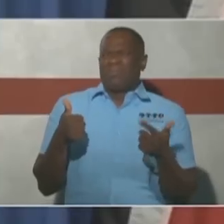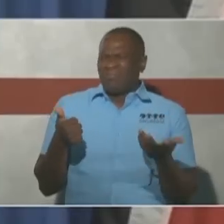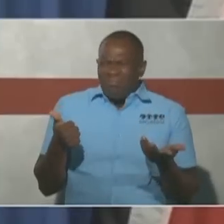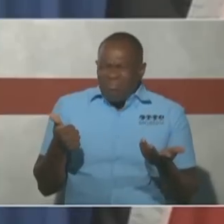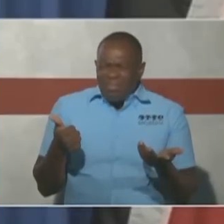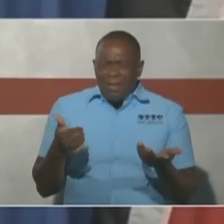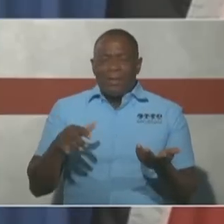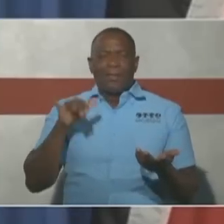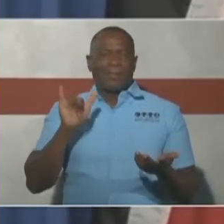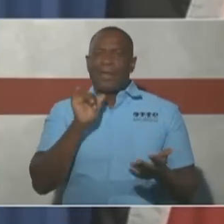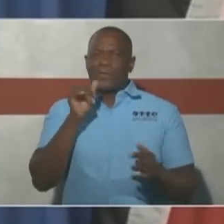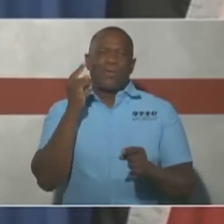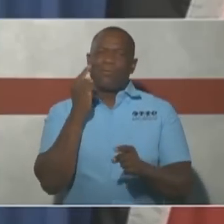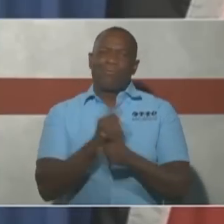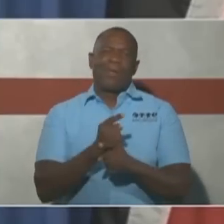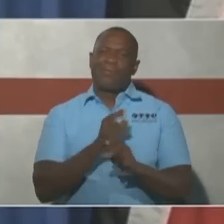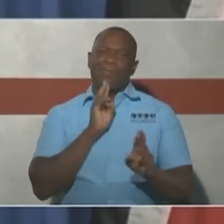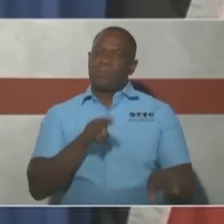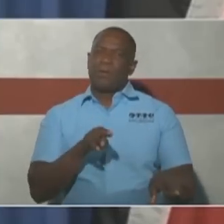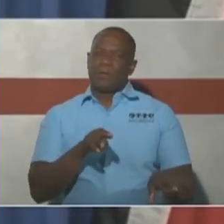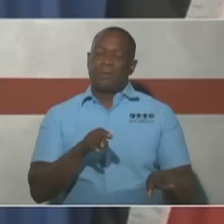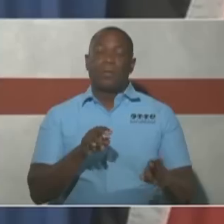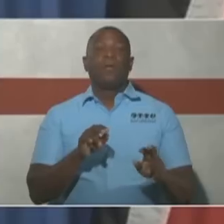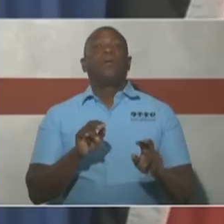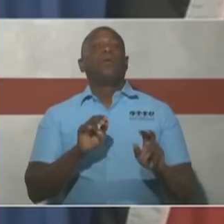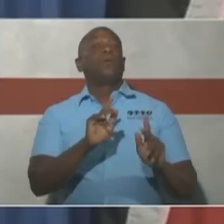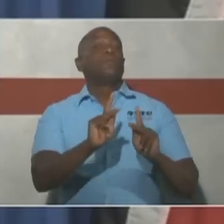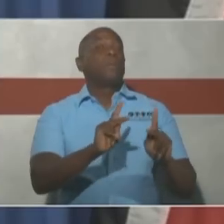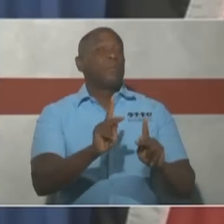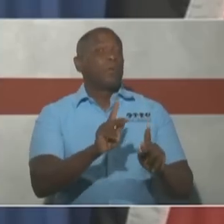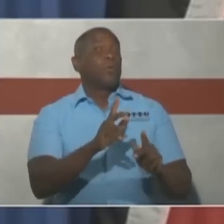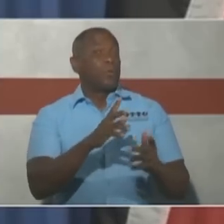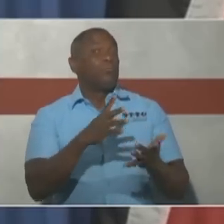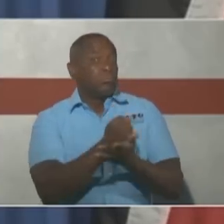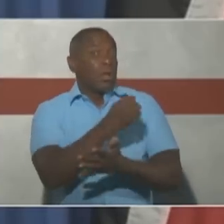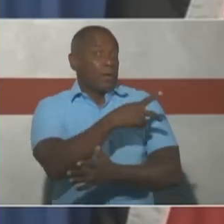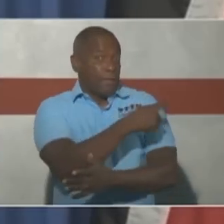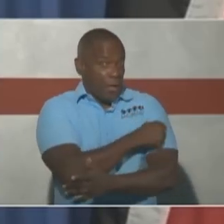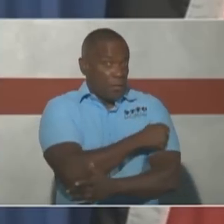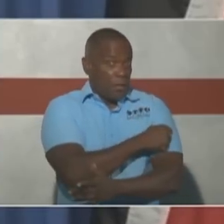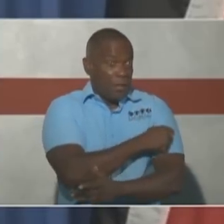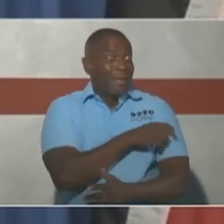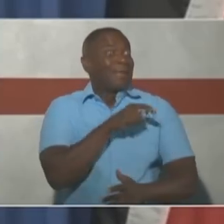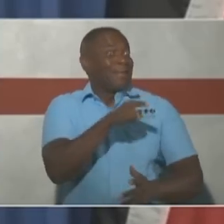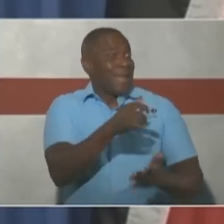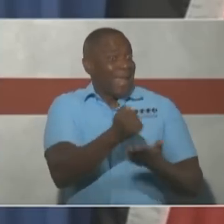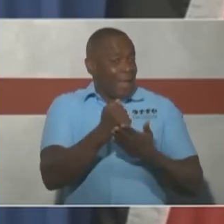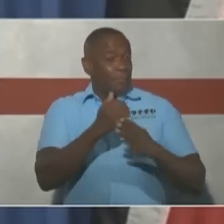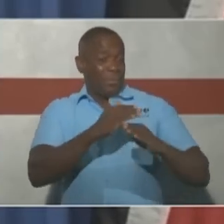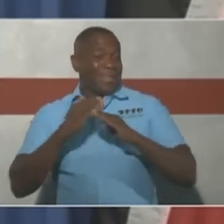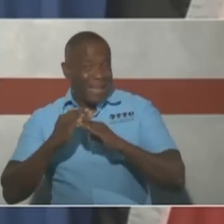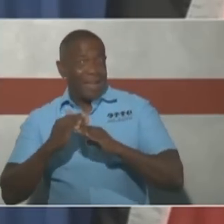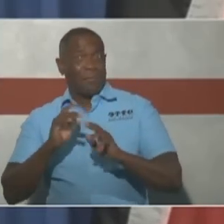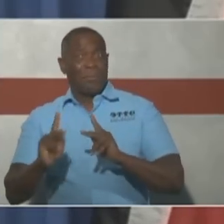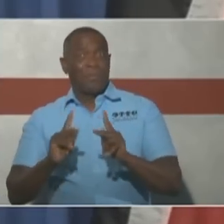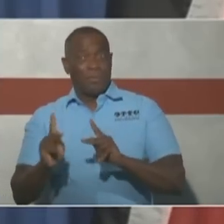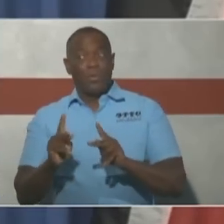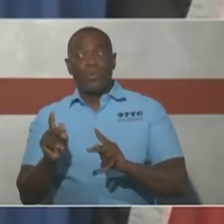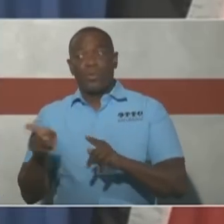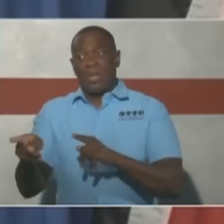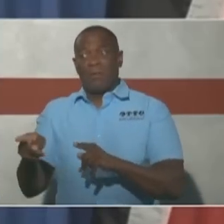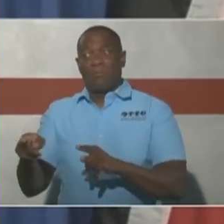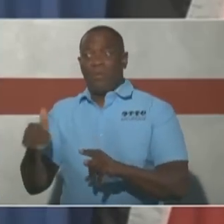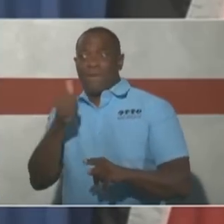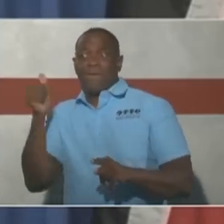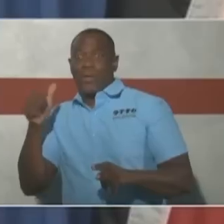vaccination program might be out front saying, well, you see, I'm here. I didn't need to get vaccinated. That is